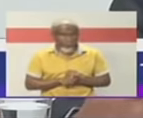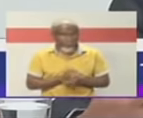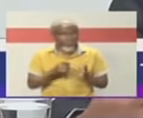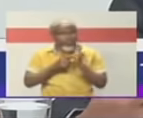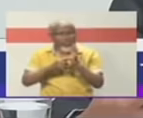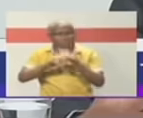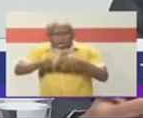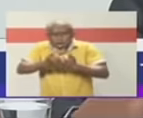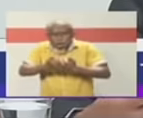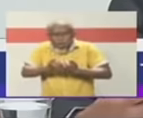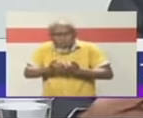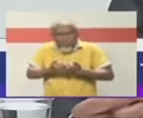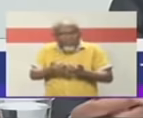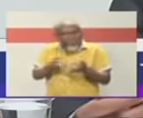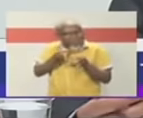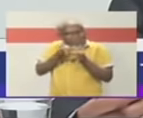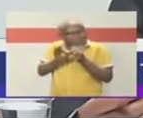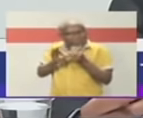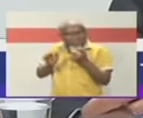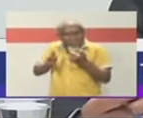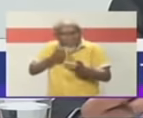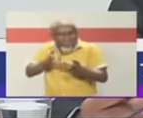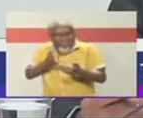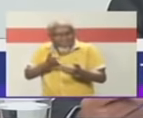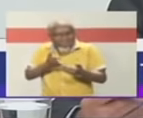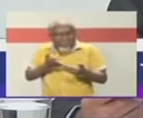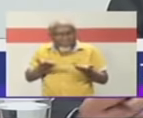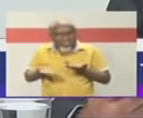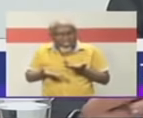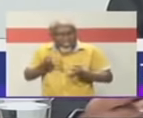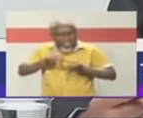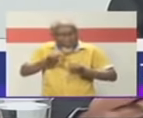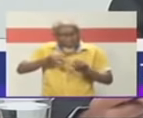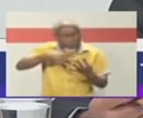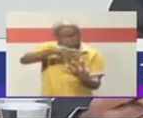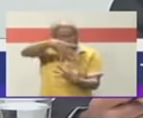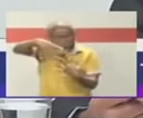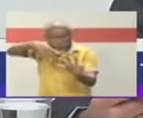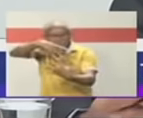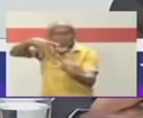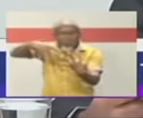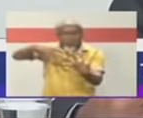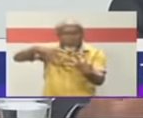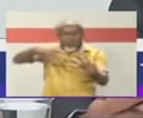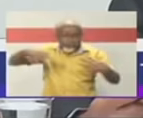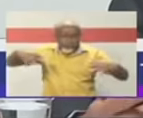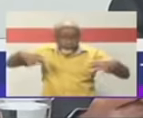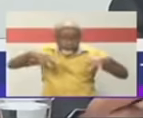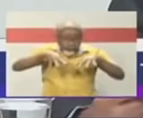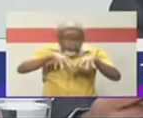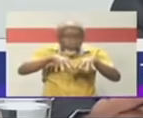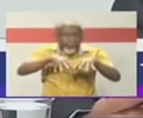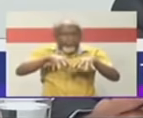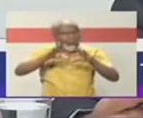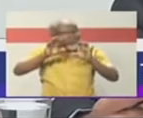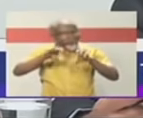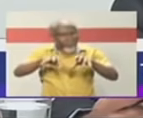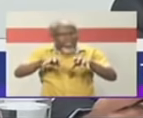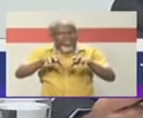a small, mobile country, any gathering can lead to nationwide spread.